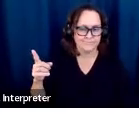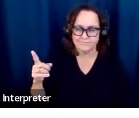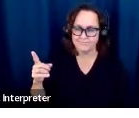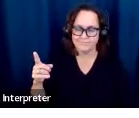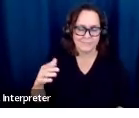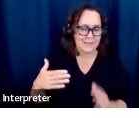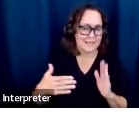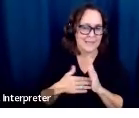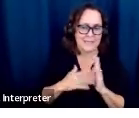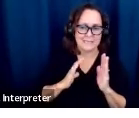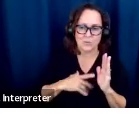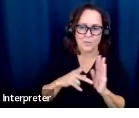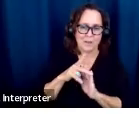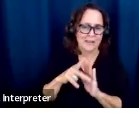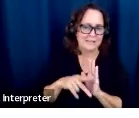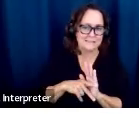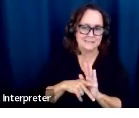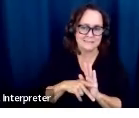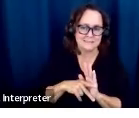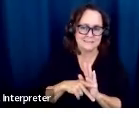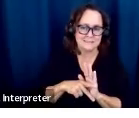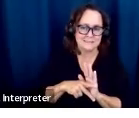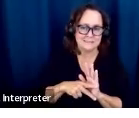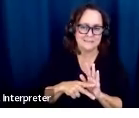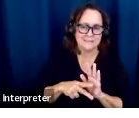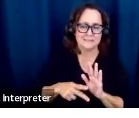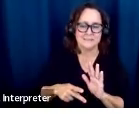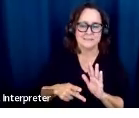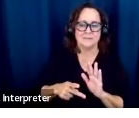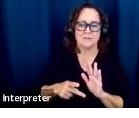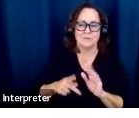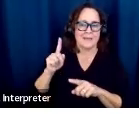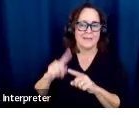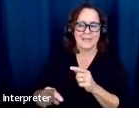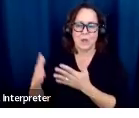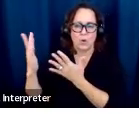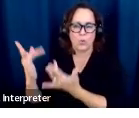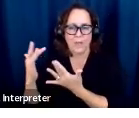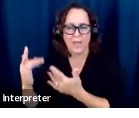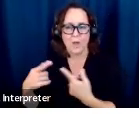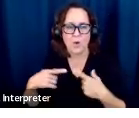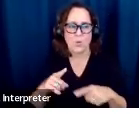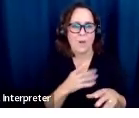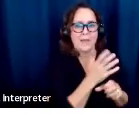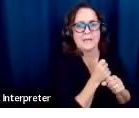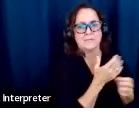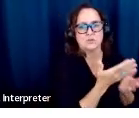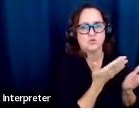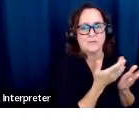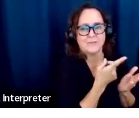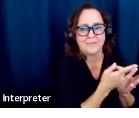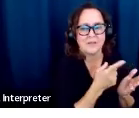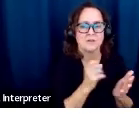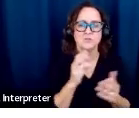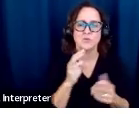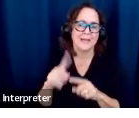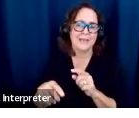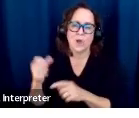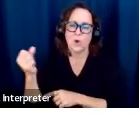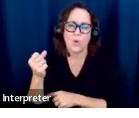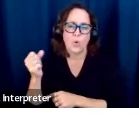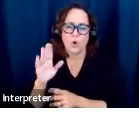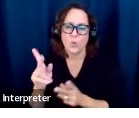Kansas policy to be on a waiting list for one waiver while receiving services on another. So it is not possible for somebody to hold their